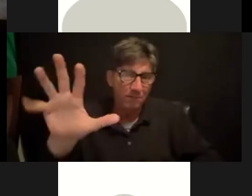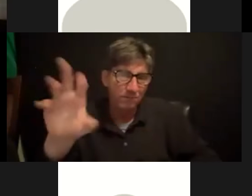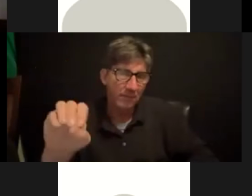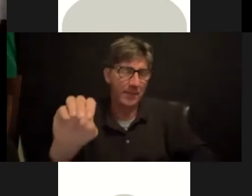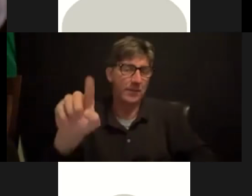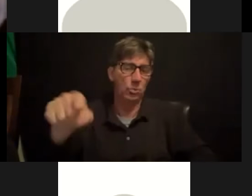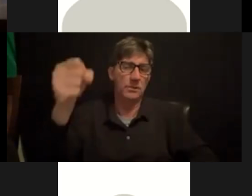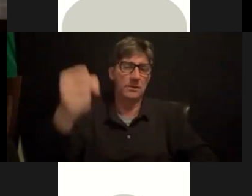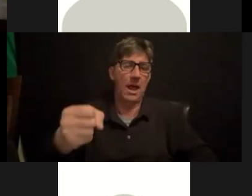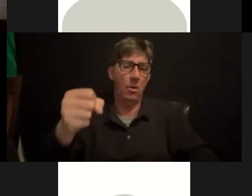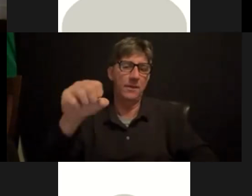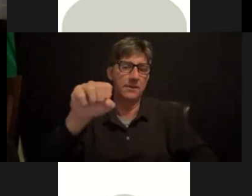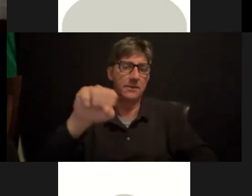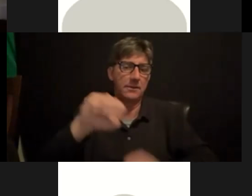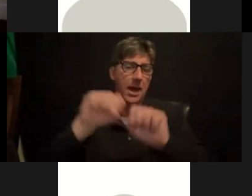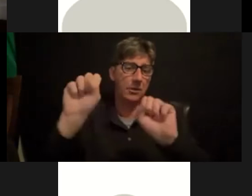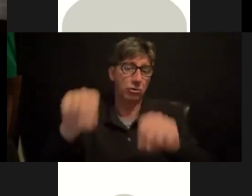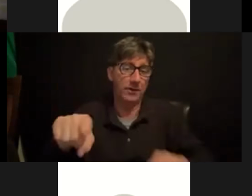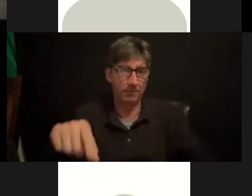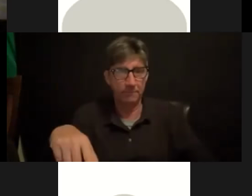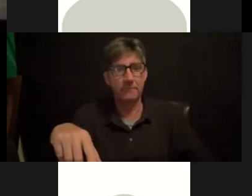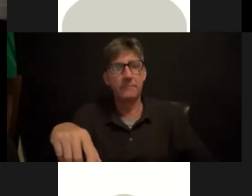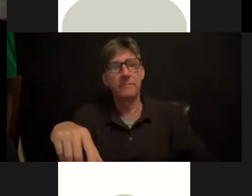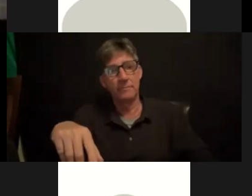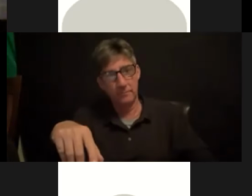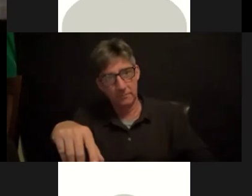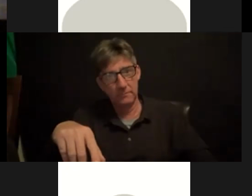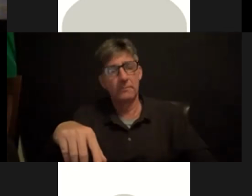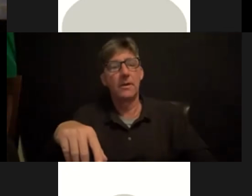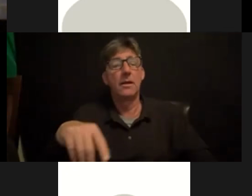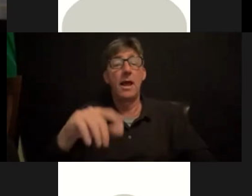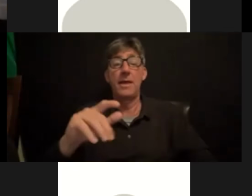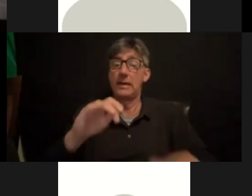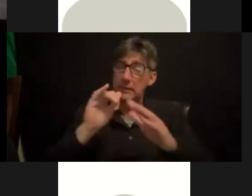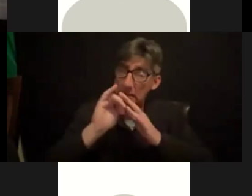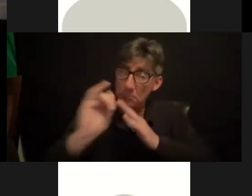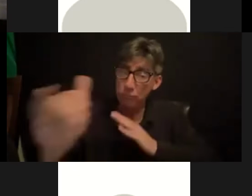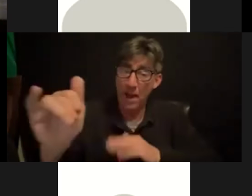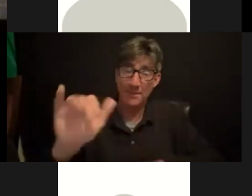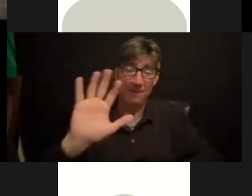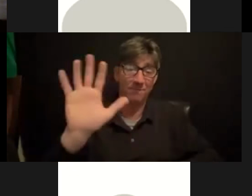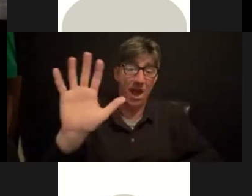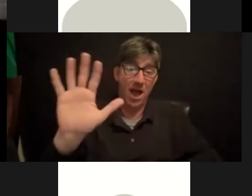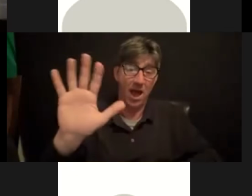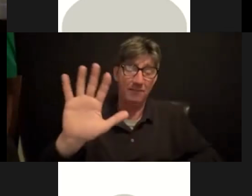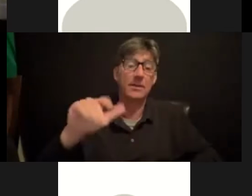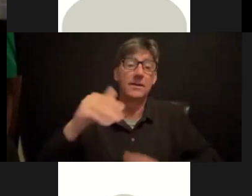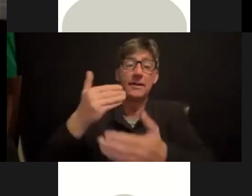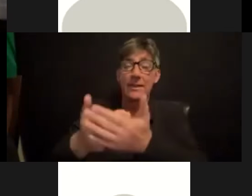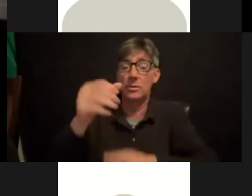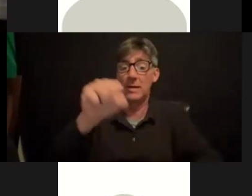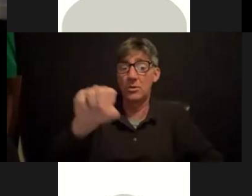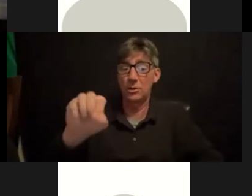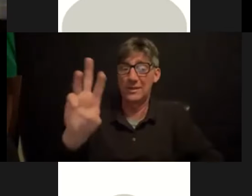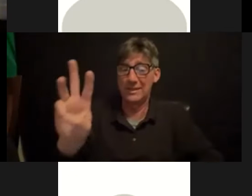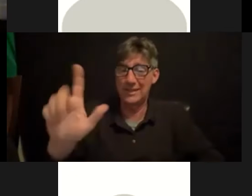Station. So obviously it gets to the hospitals earlier than that. And then there'll be an express train that leaves at 5 and we'll get to South Station at 6:21. So there'll be two opportunities to